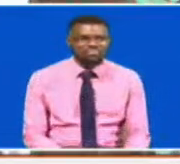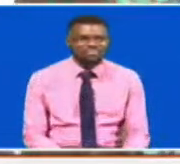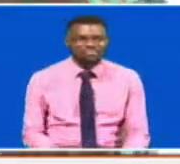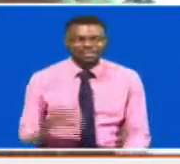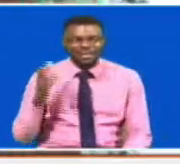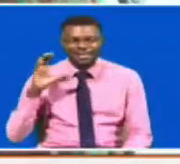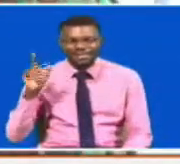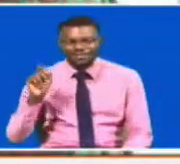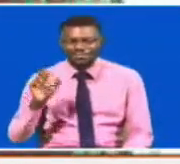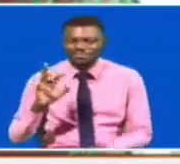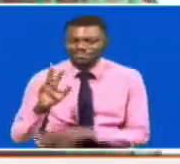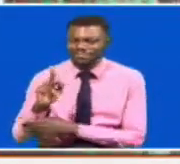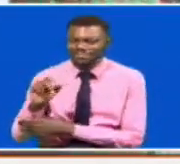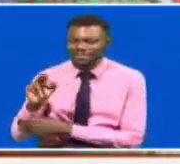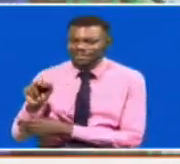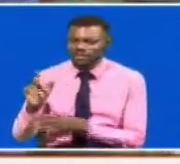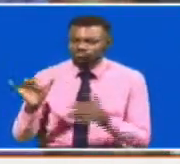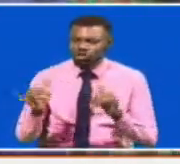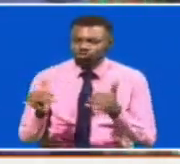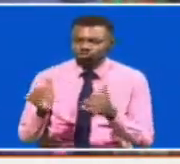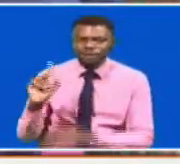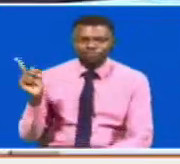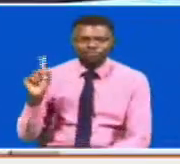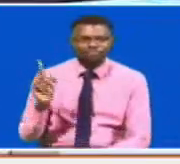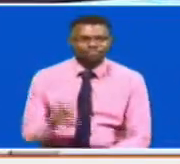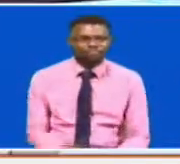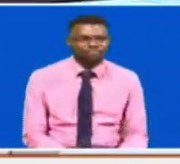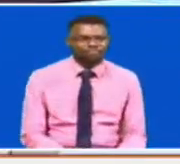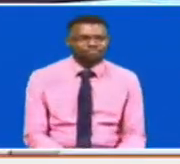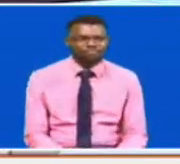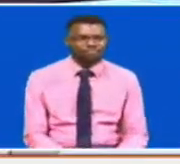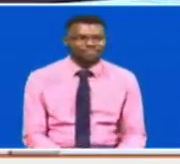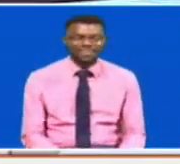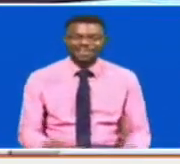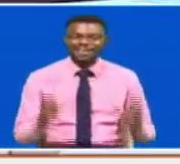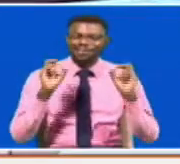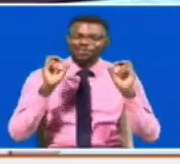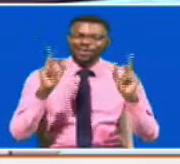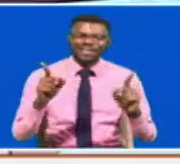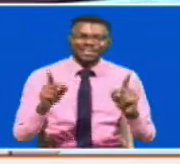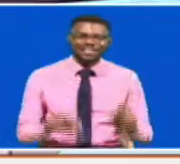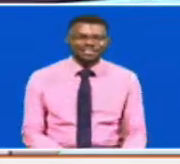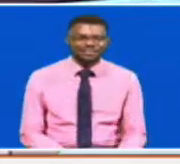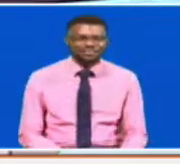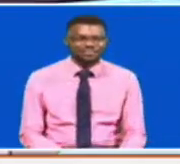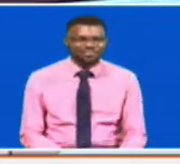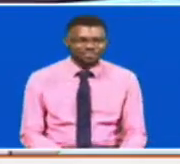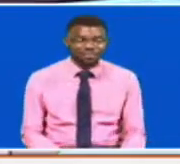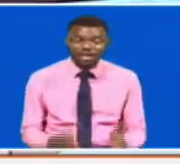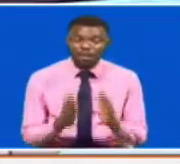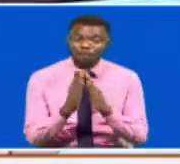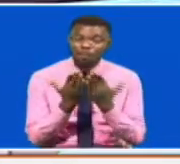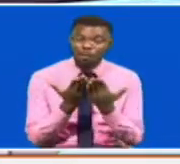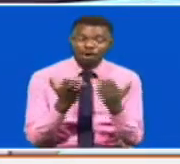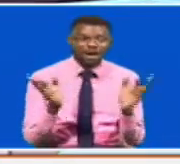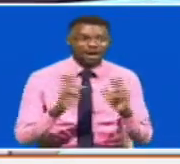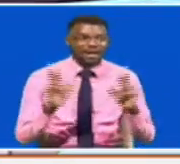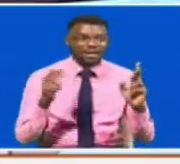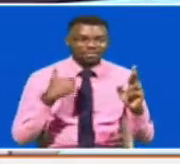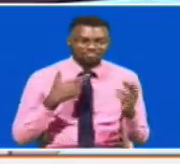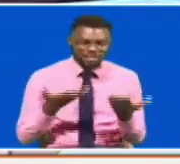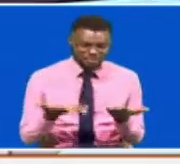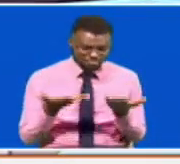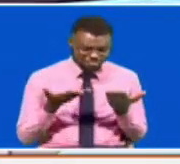Chris Dairu, KTN News, Nairobi. All right, Saitabao Ole Kanchori's book is out and I have it in